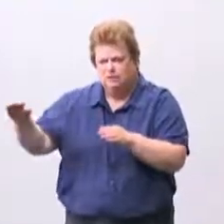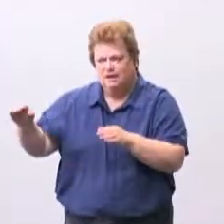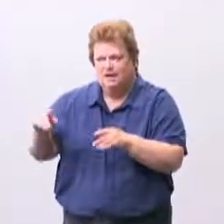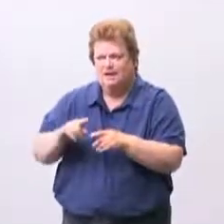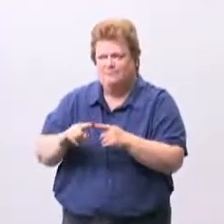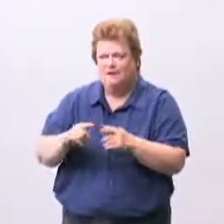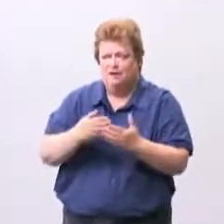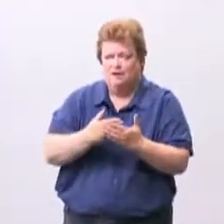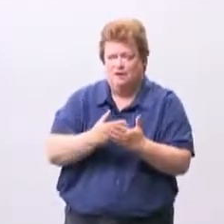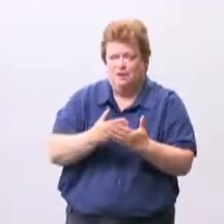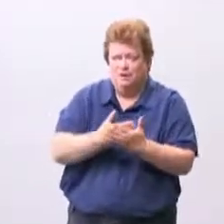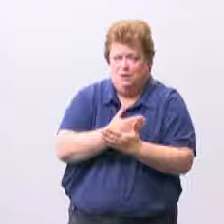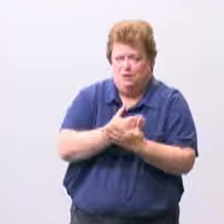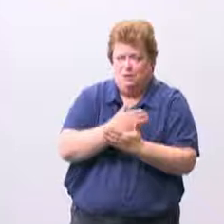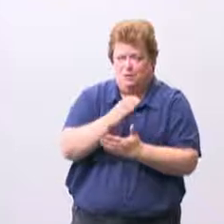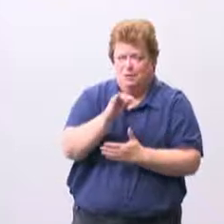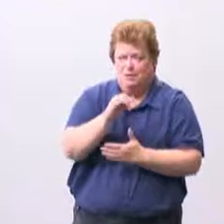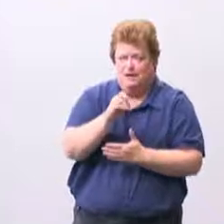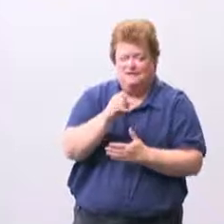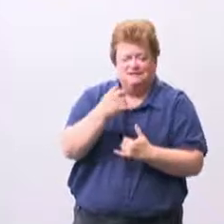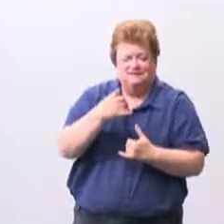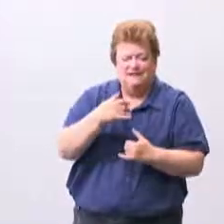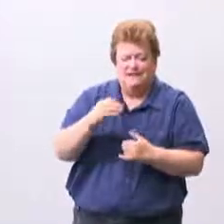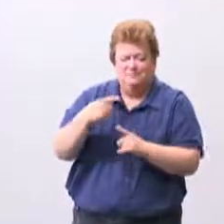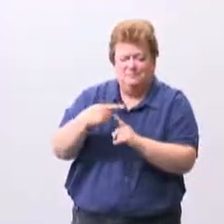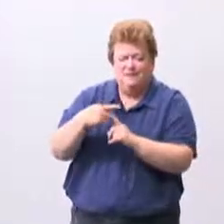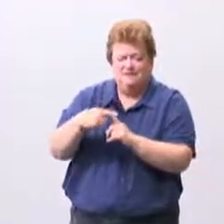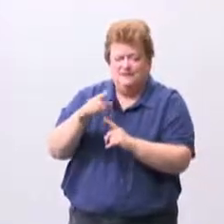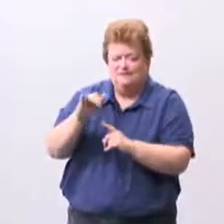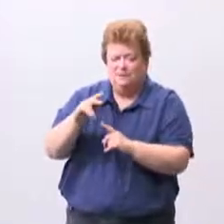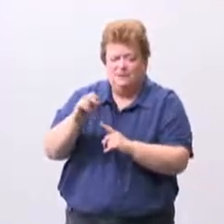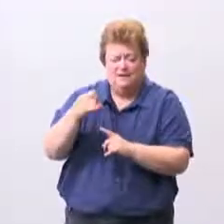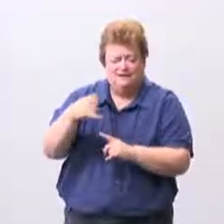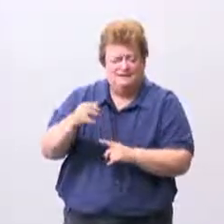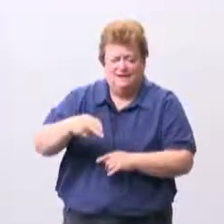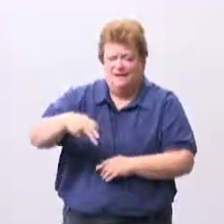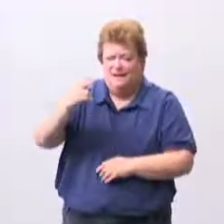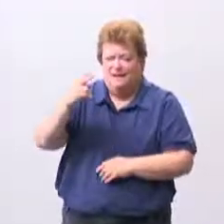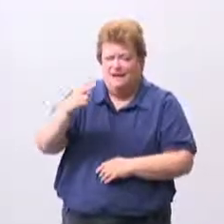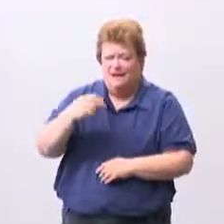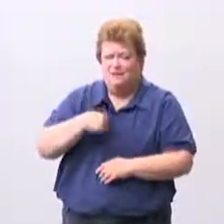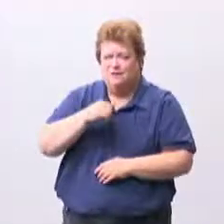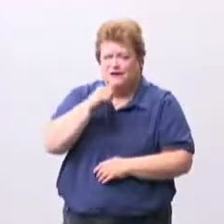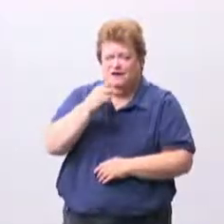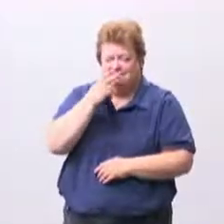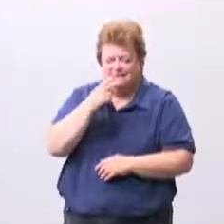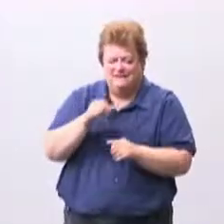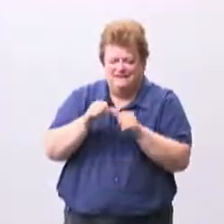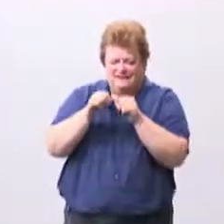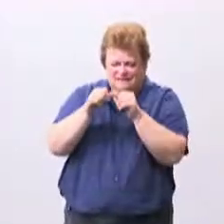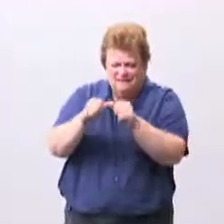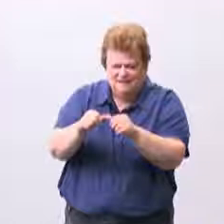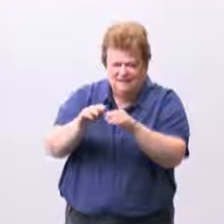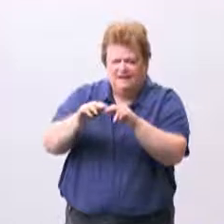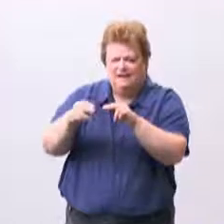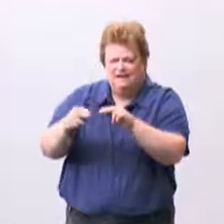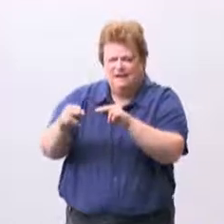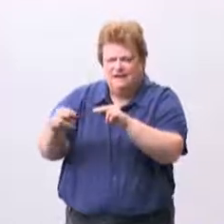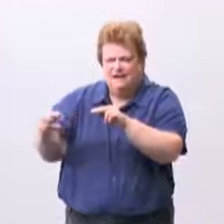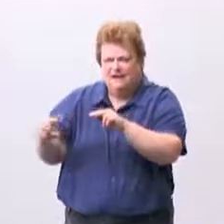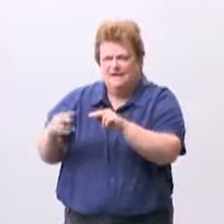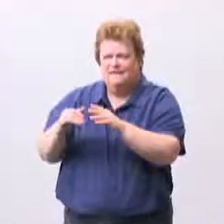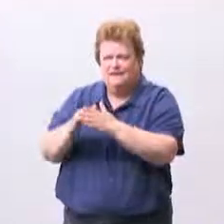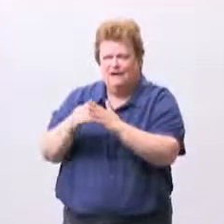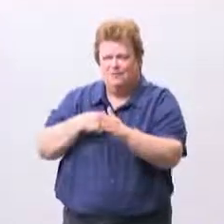and the positivity rate are still too high. We're not yet seeing the sustained declines we need to see.